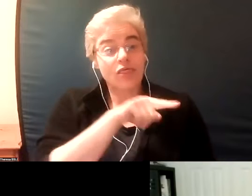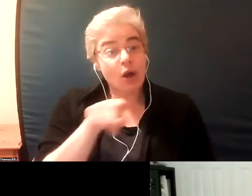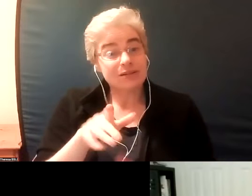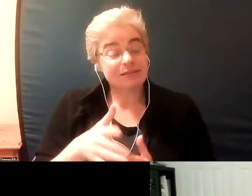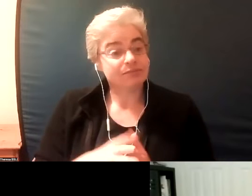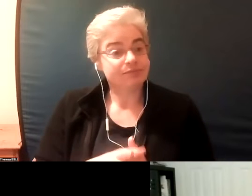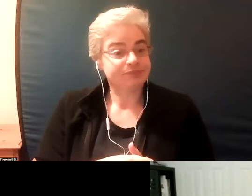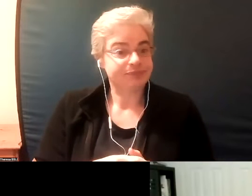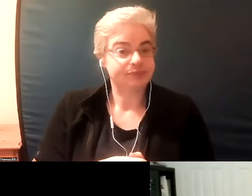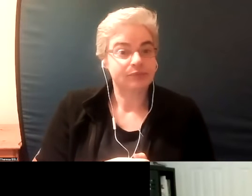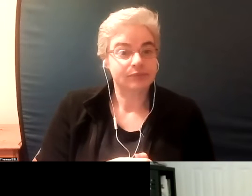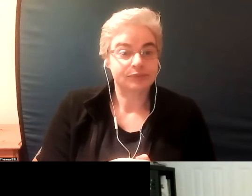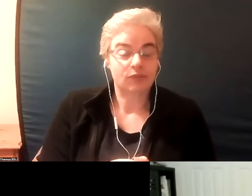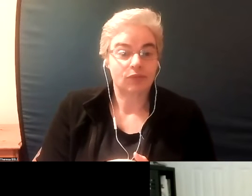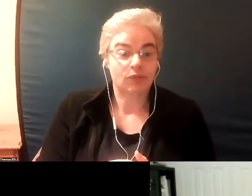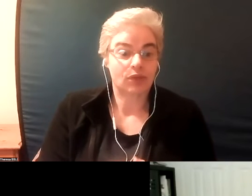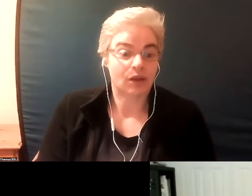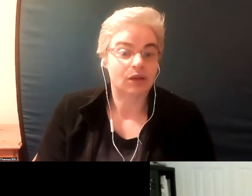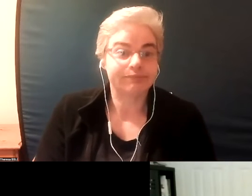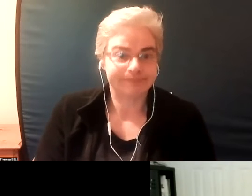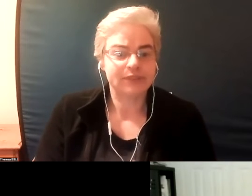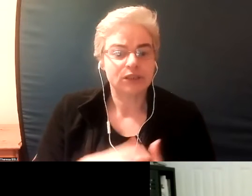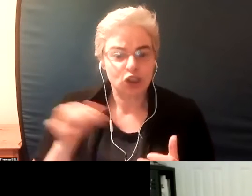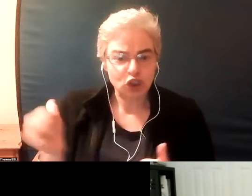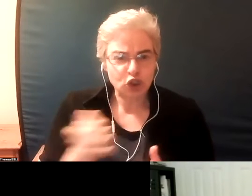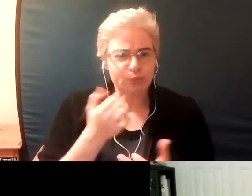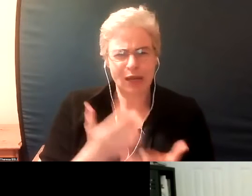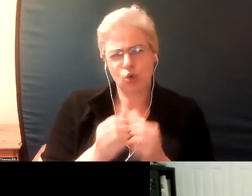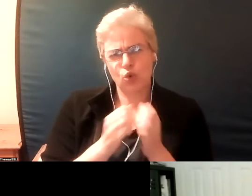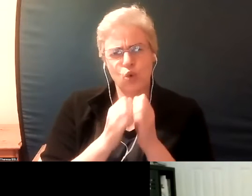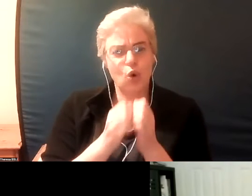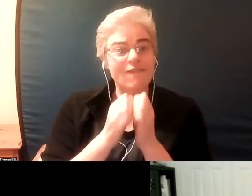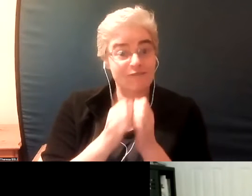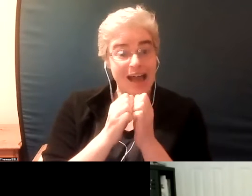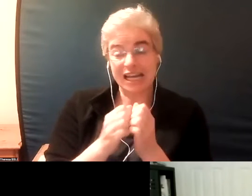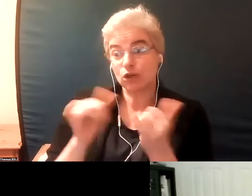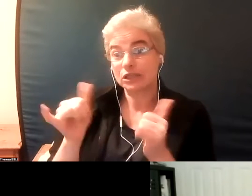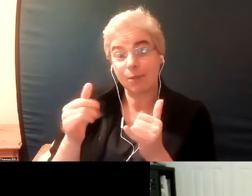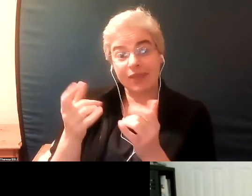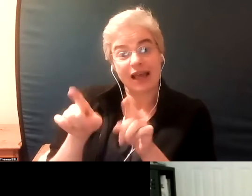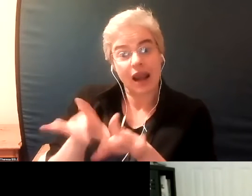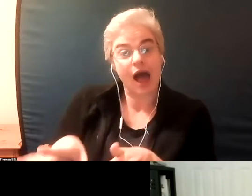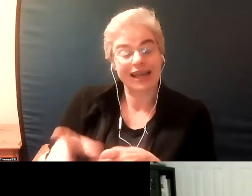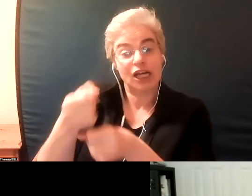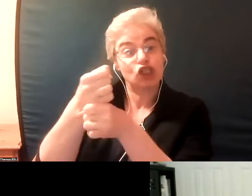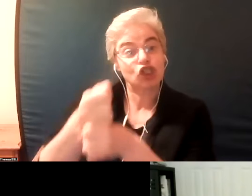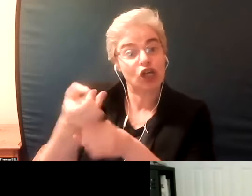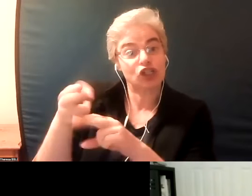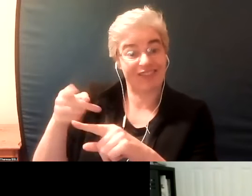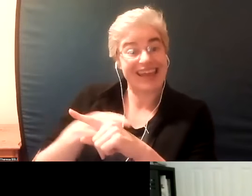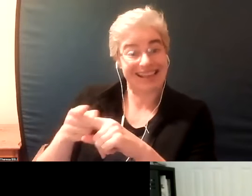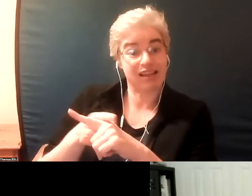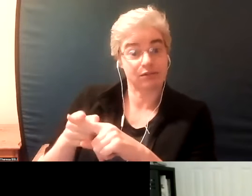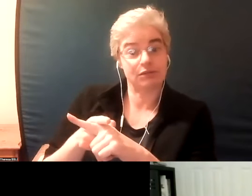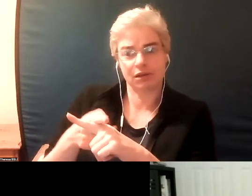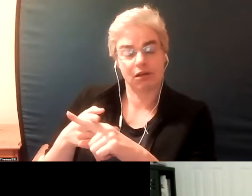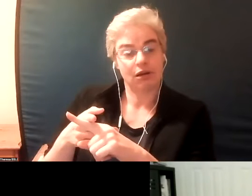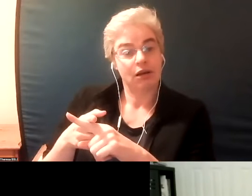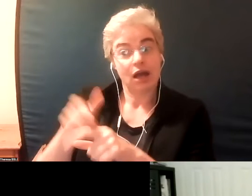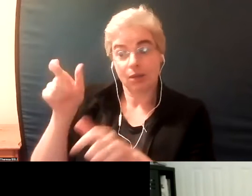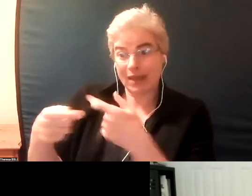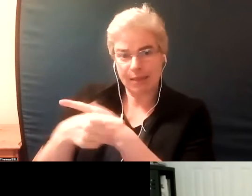things should be of great value to something like the Church of England. People with